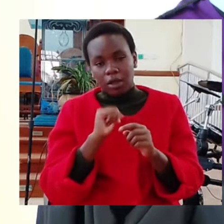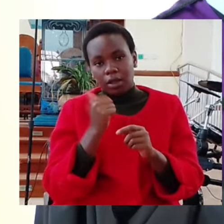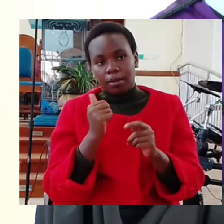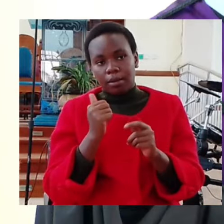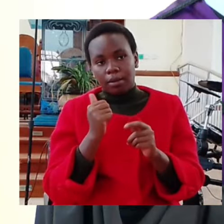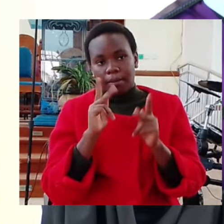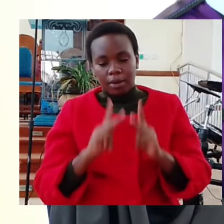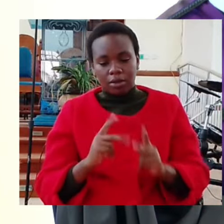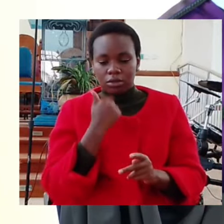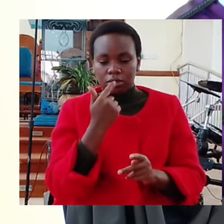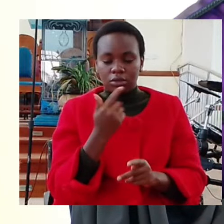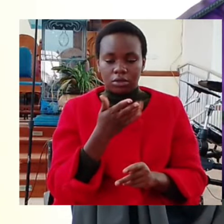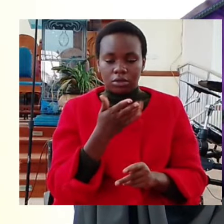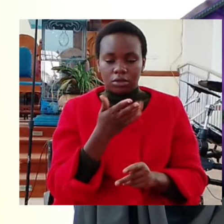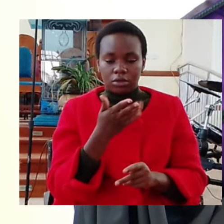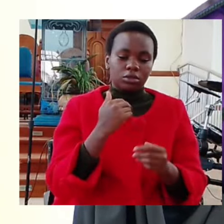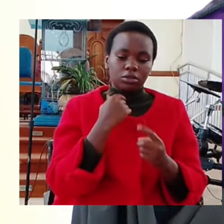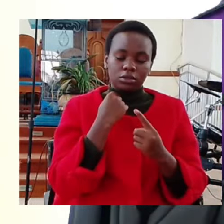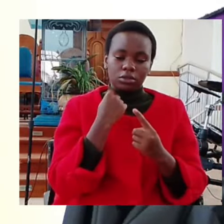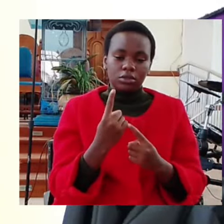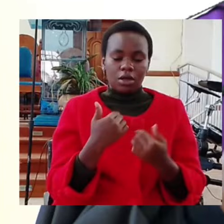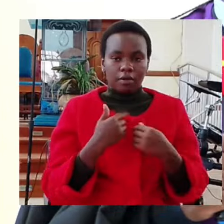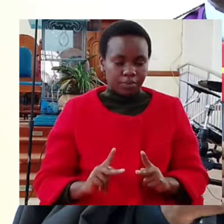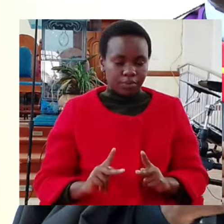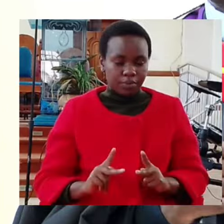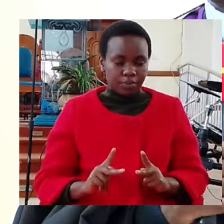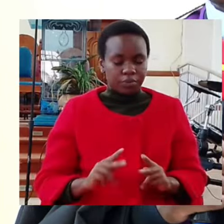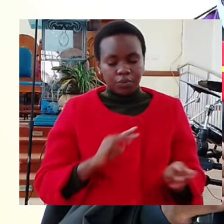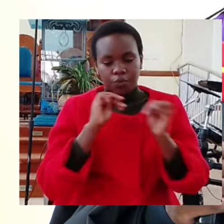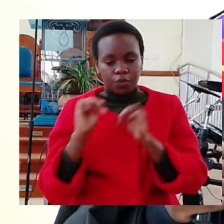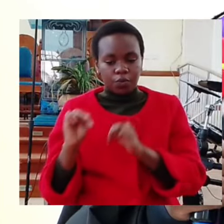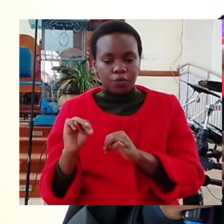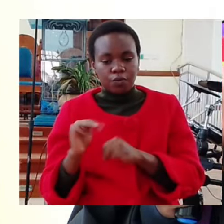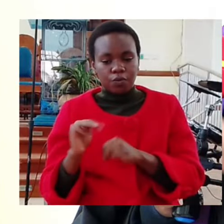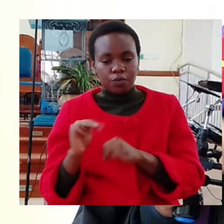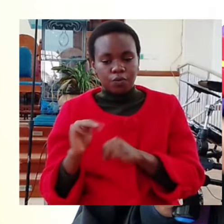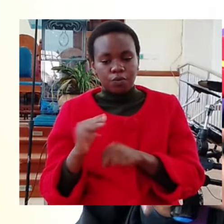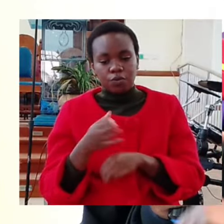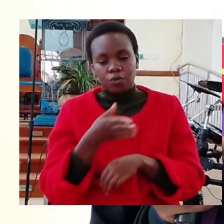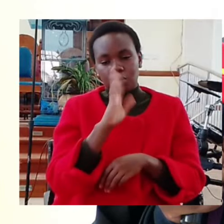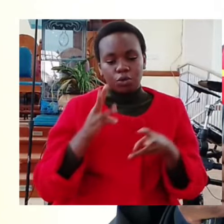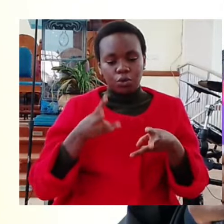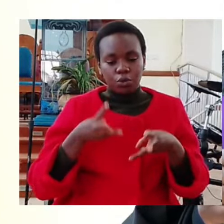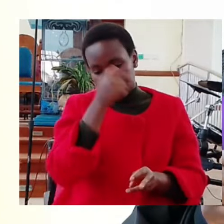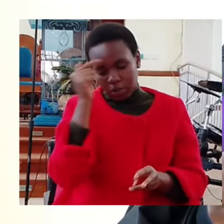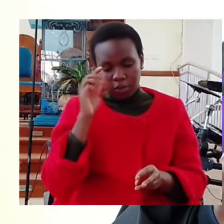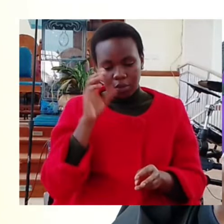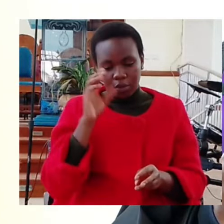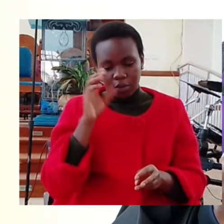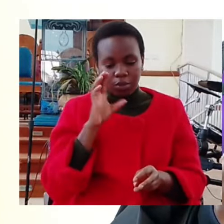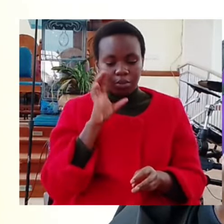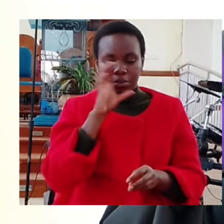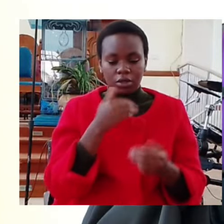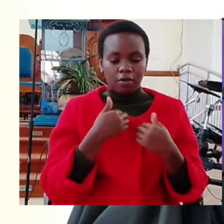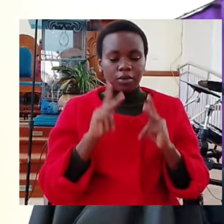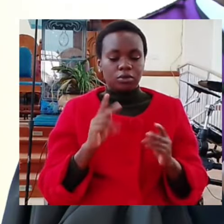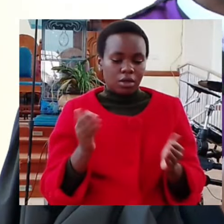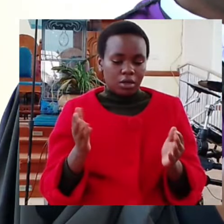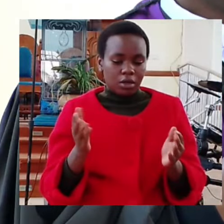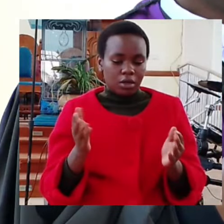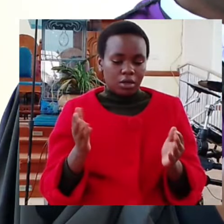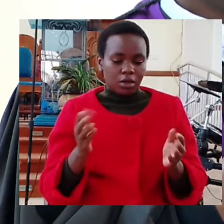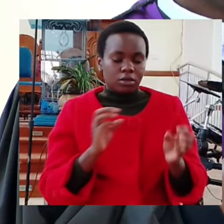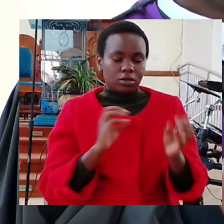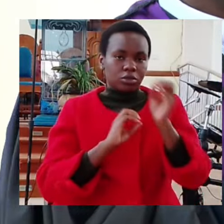arorega gutikanagie mundu ukauma wega-ini wa ngai tondu ni agire mundu wa kumunyitirira may the lord help